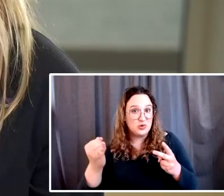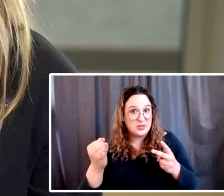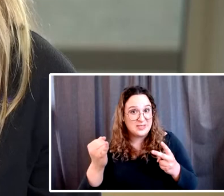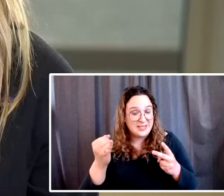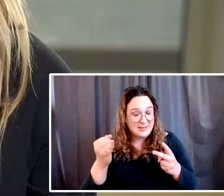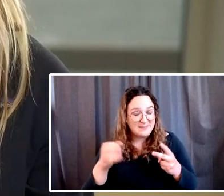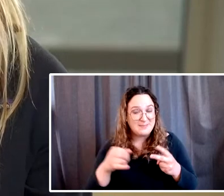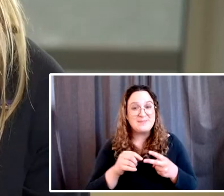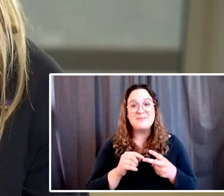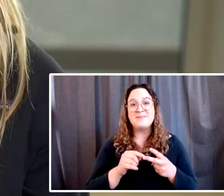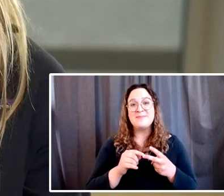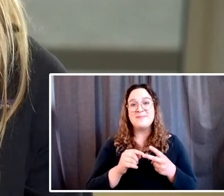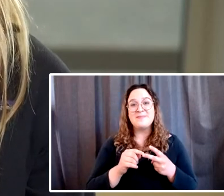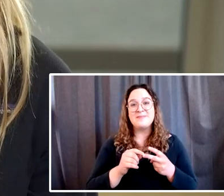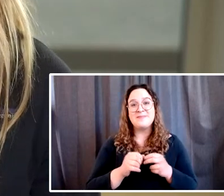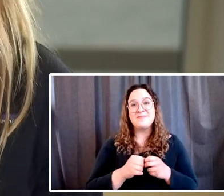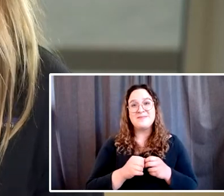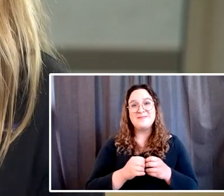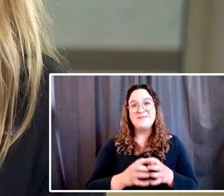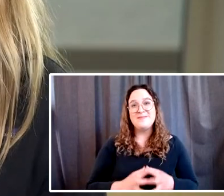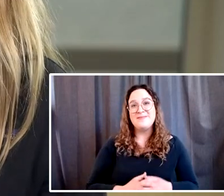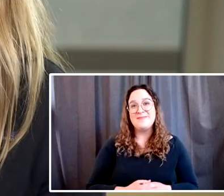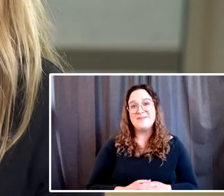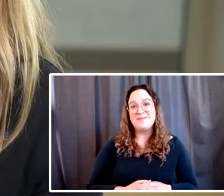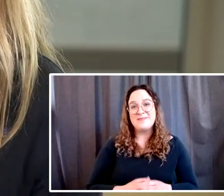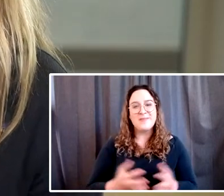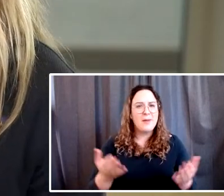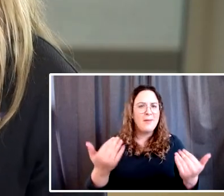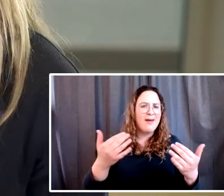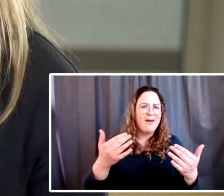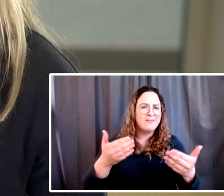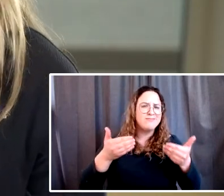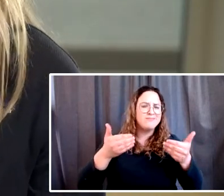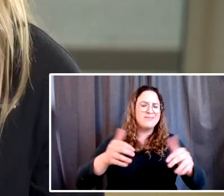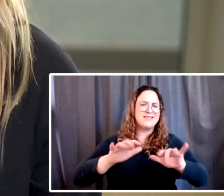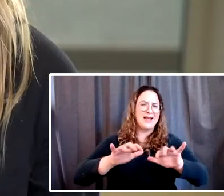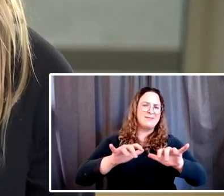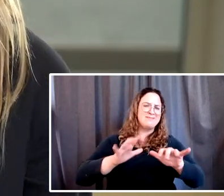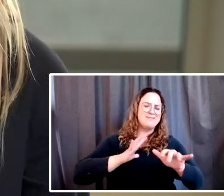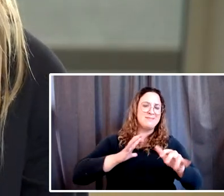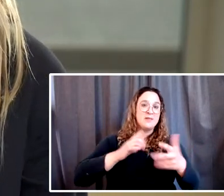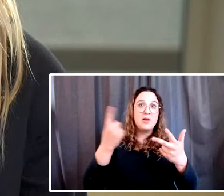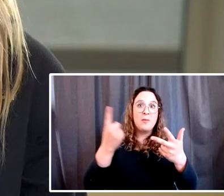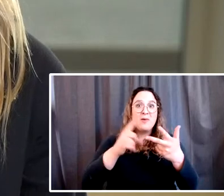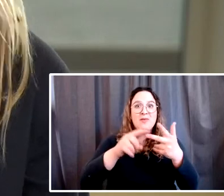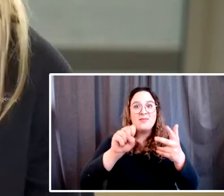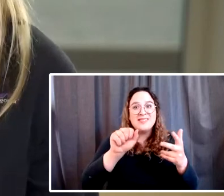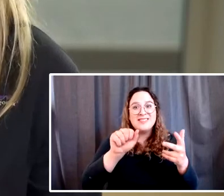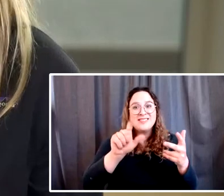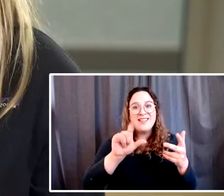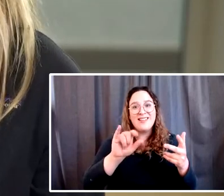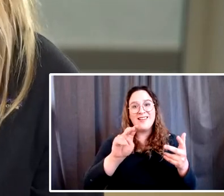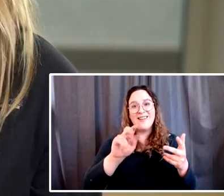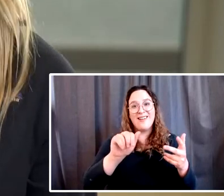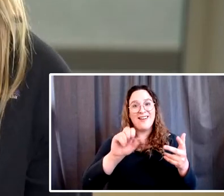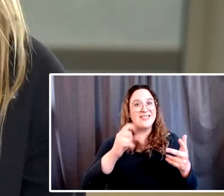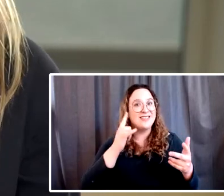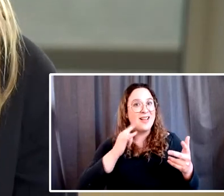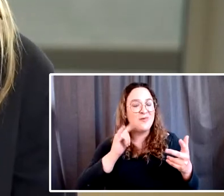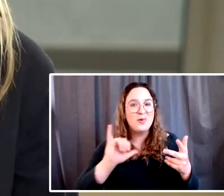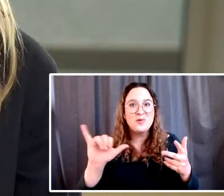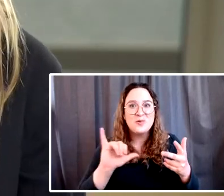And let's see, keep them coming in. And someone from Salinas, California as well.